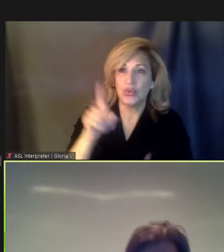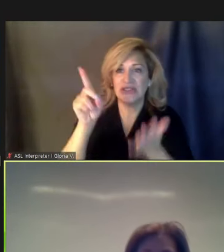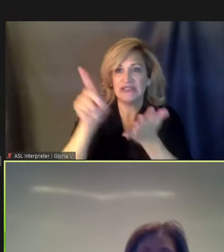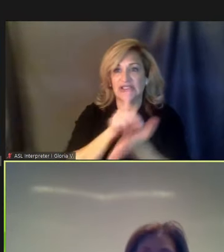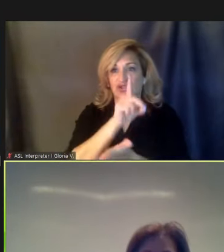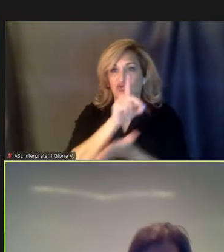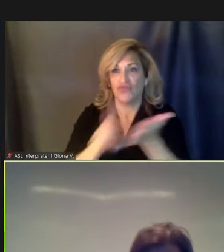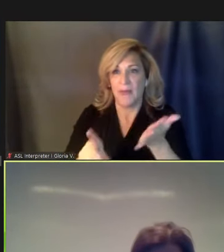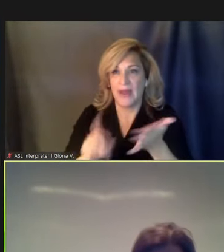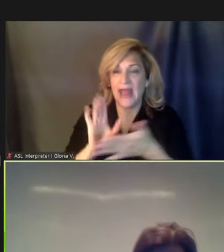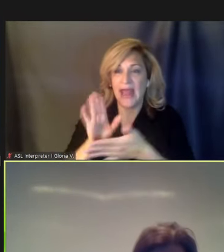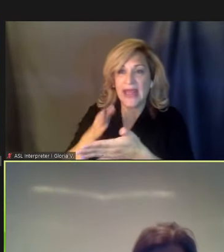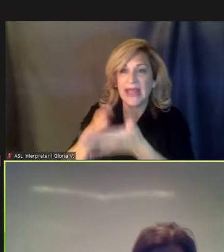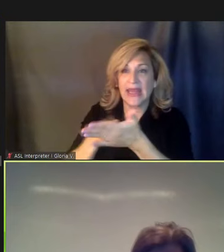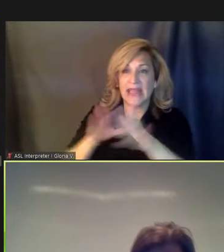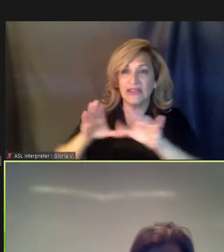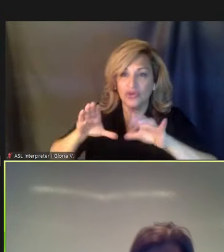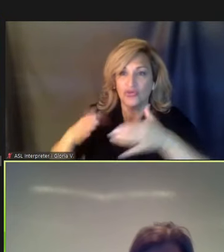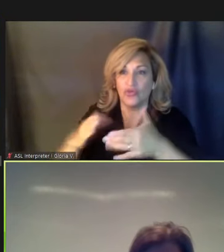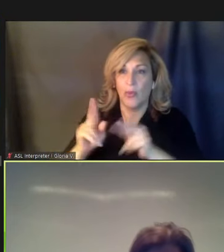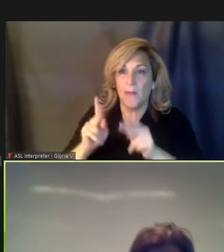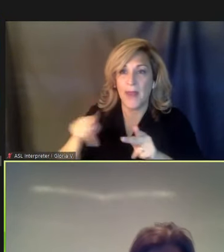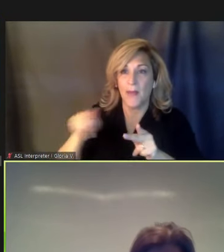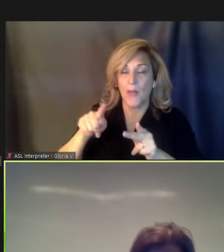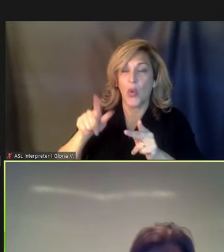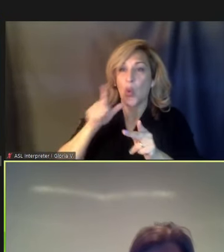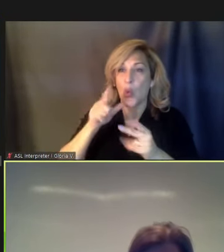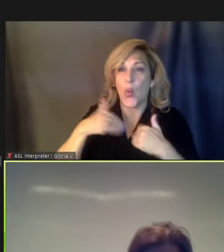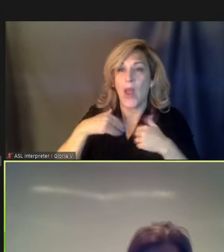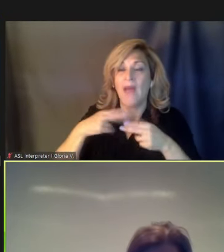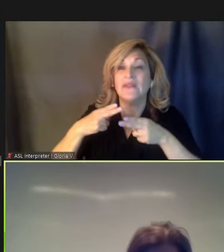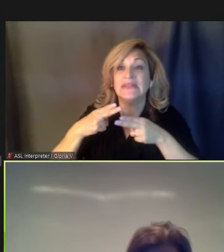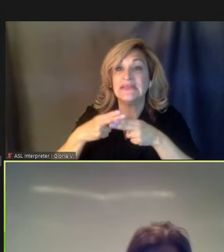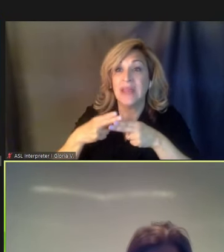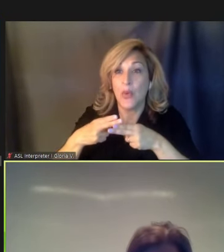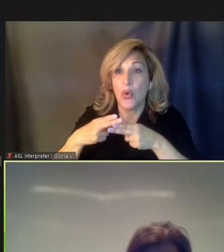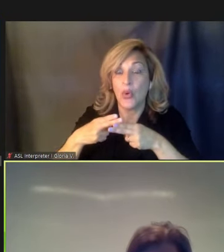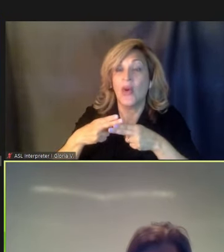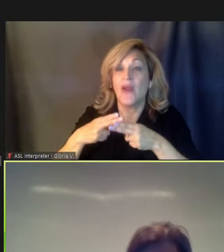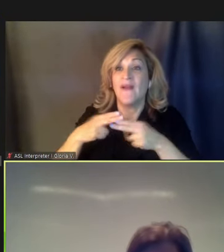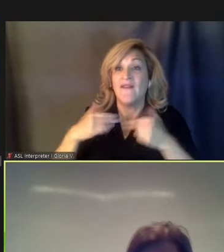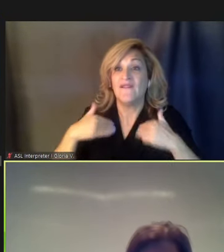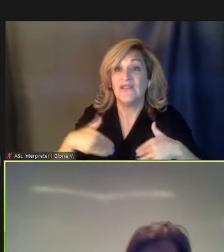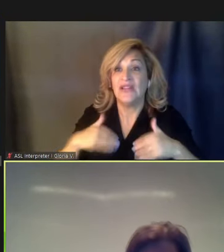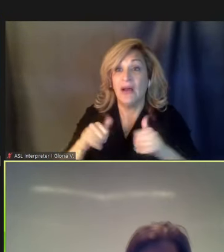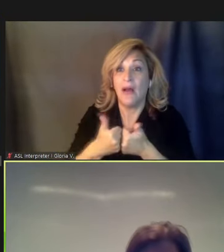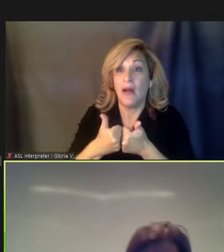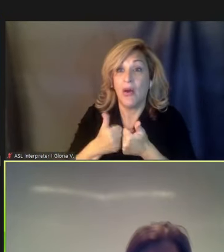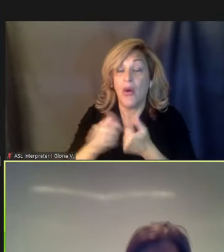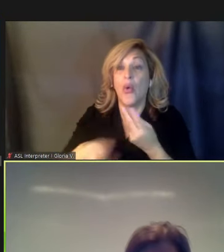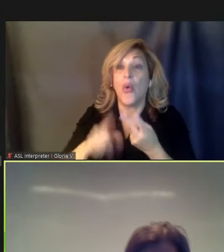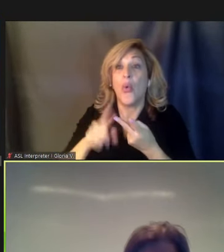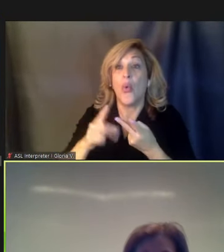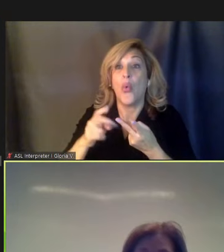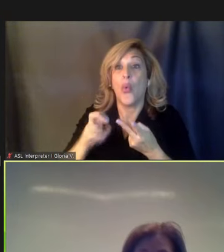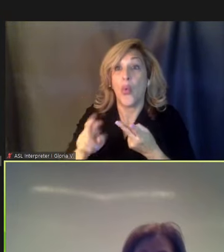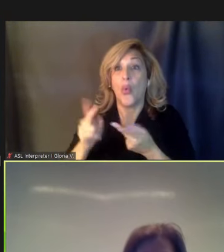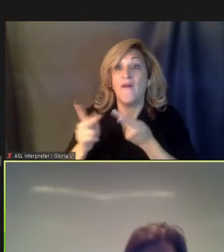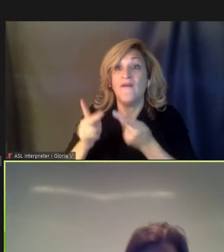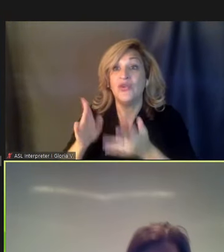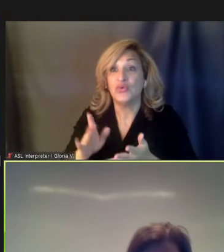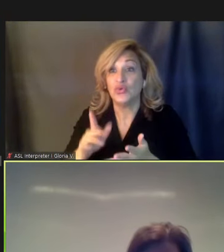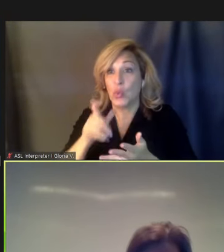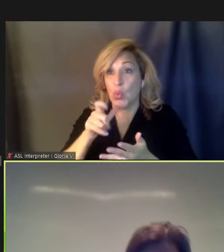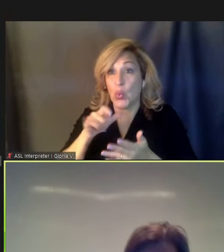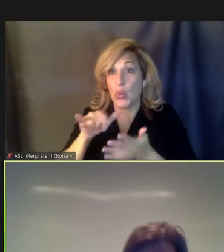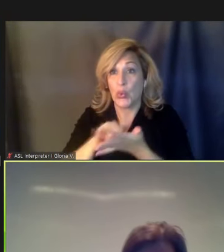discriminates against groups of people with either temporary physical challenges or visitors to New York with physical